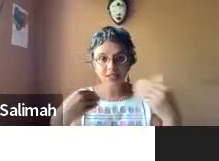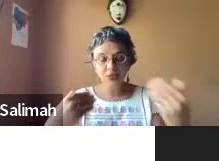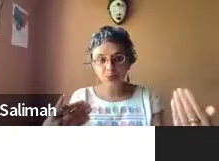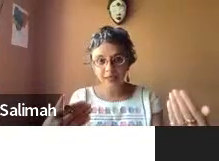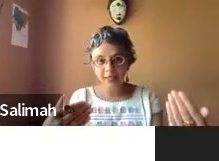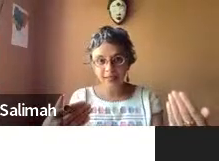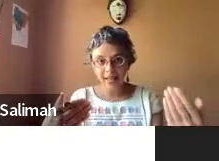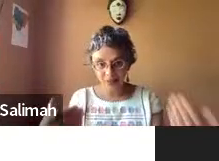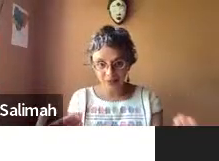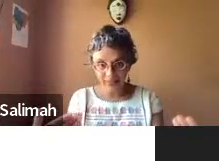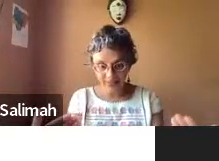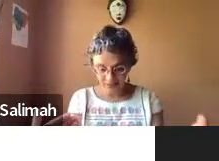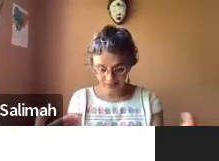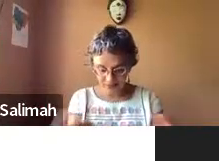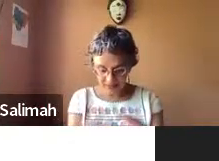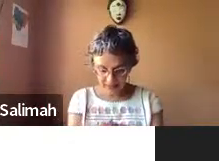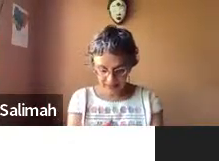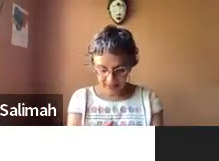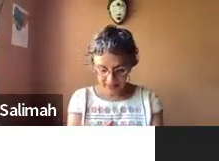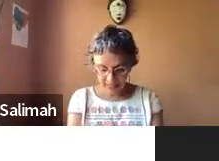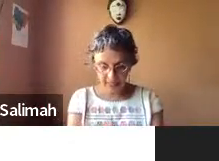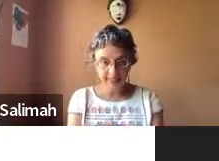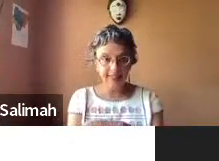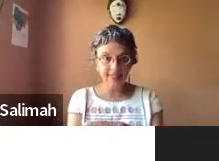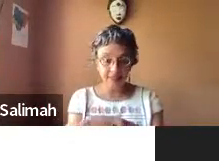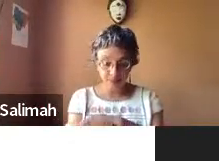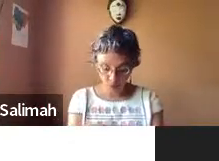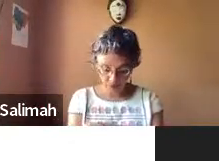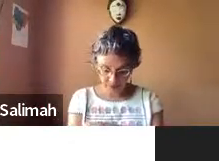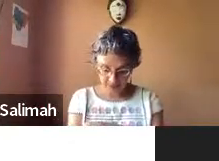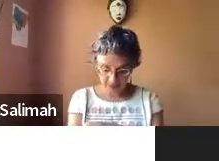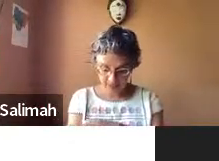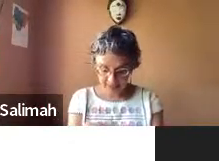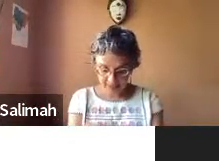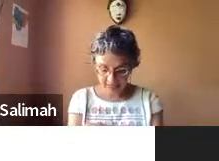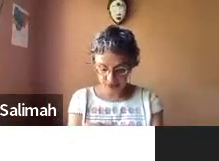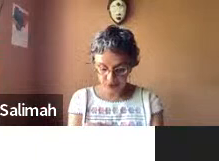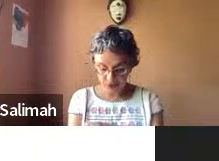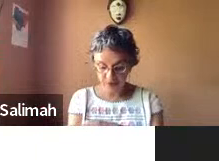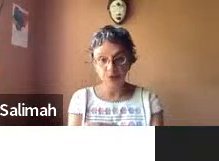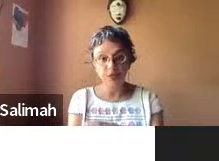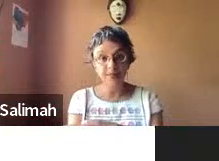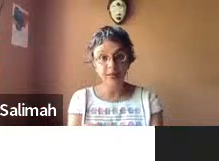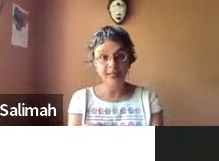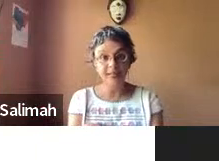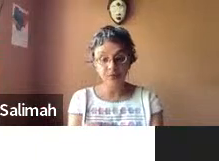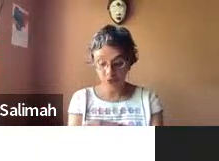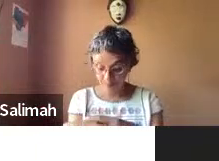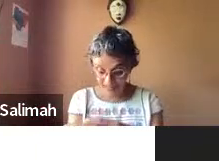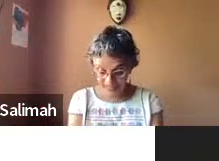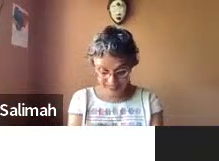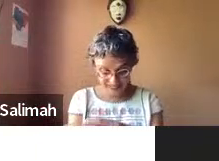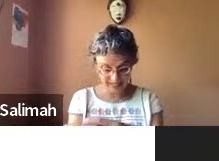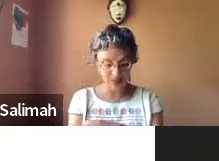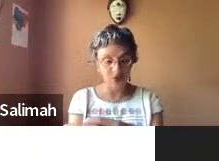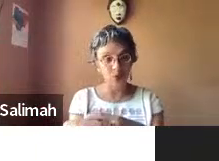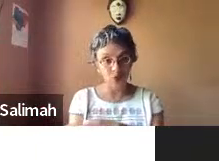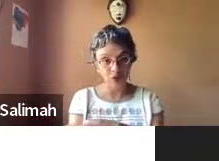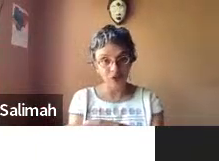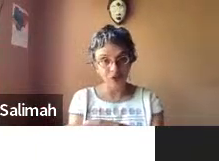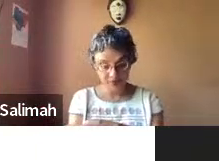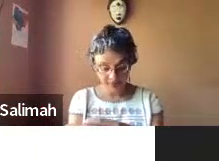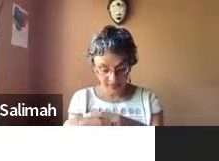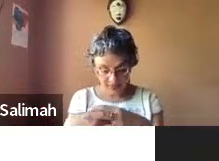So as with healthcare, this is an important indicator of respect for paid